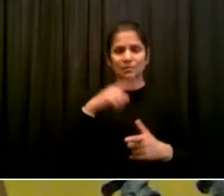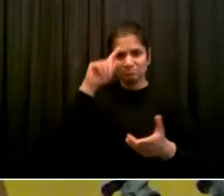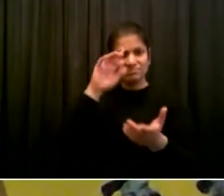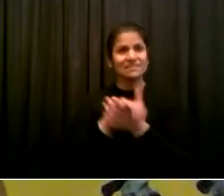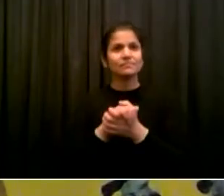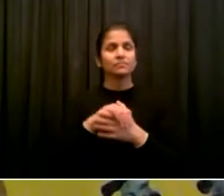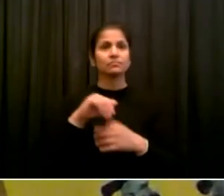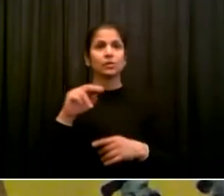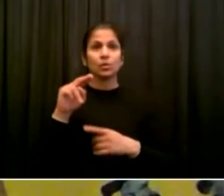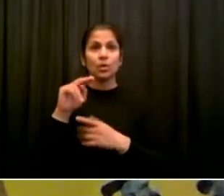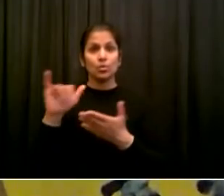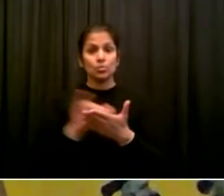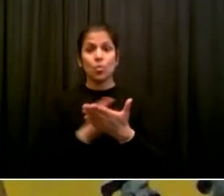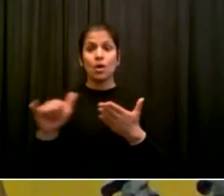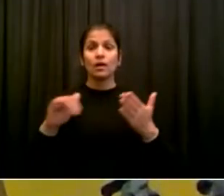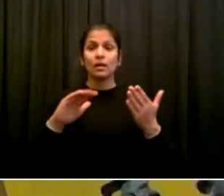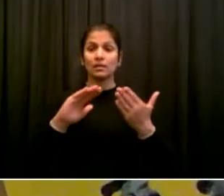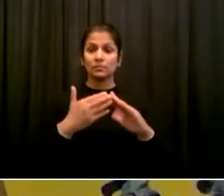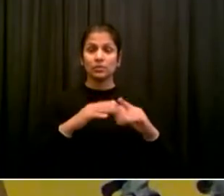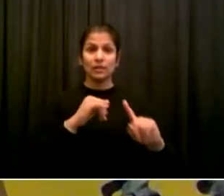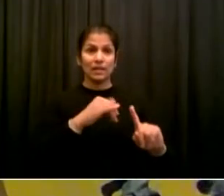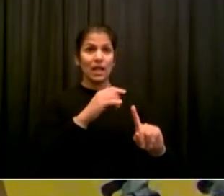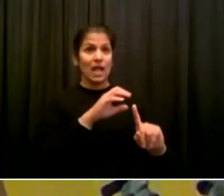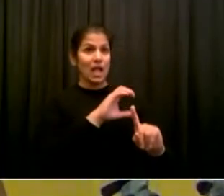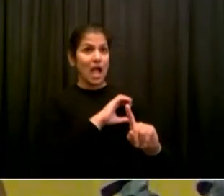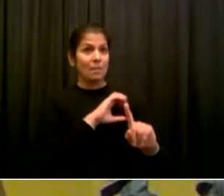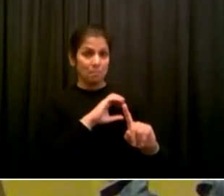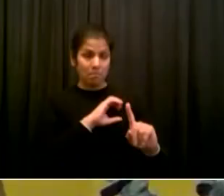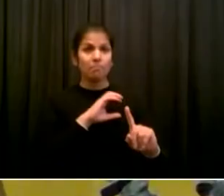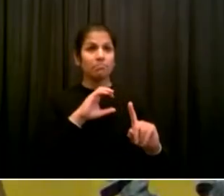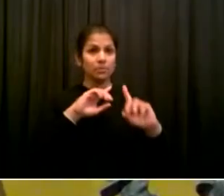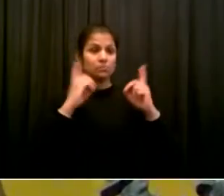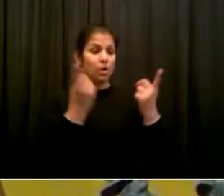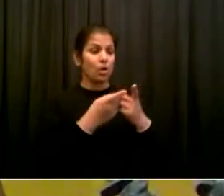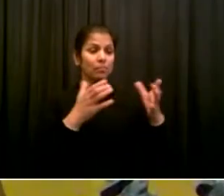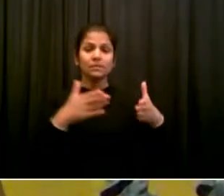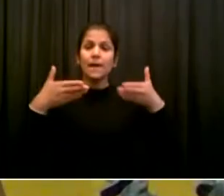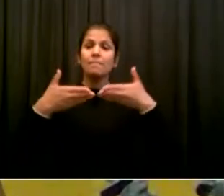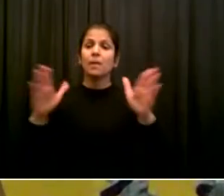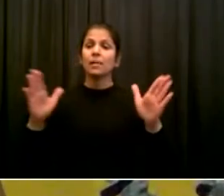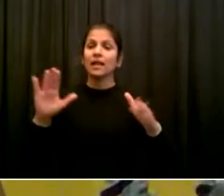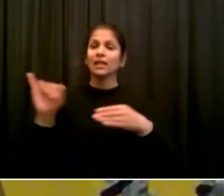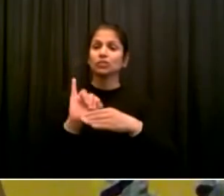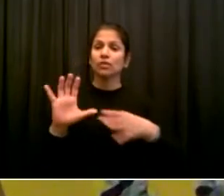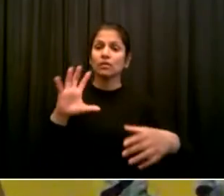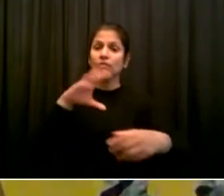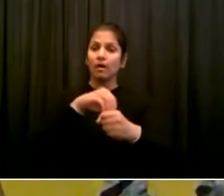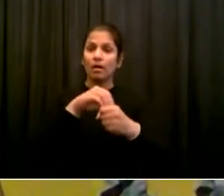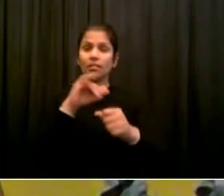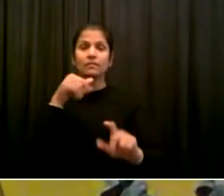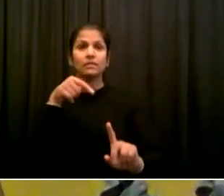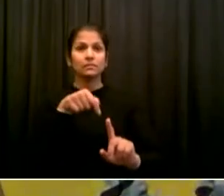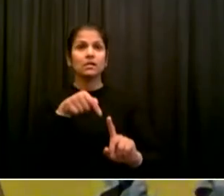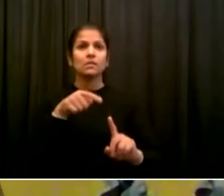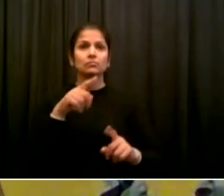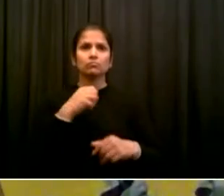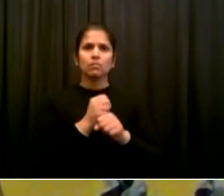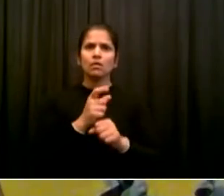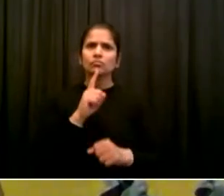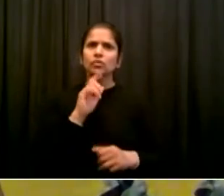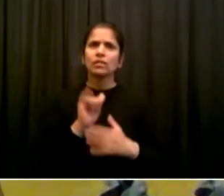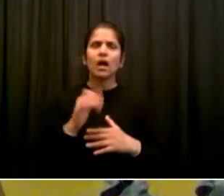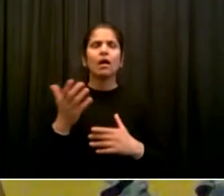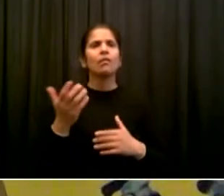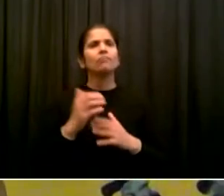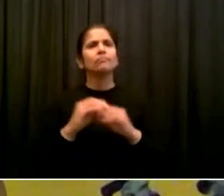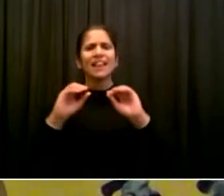and credible public safety institution that is worthy of the trust of all of the city's communities, it must be transparent